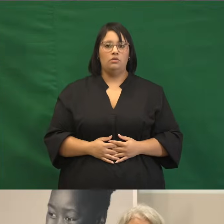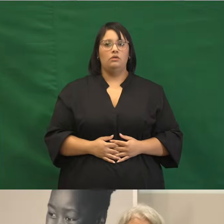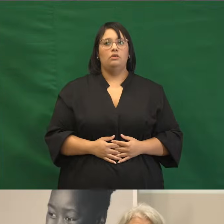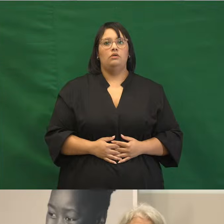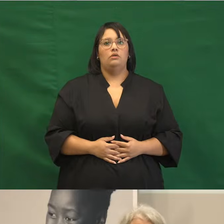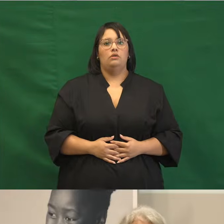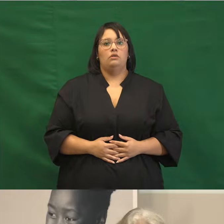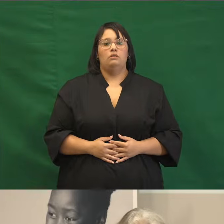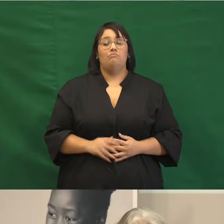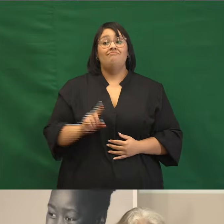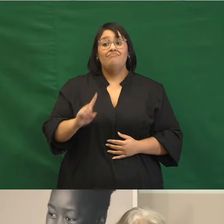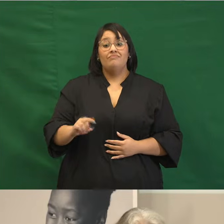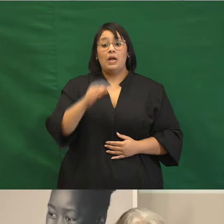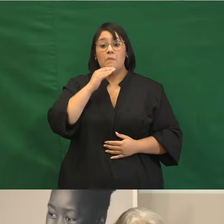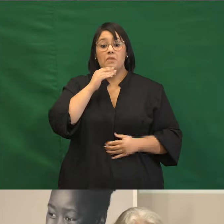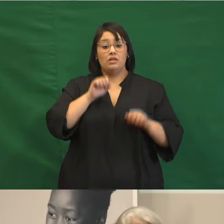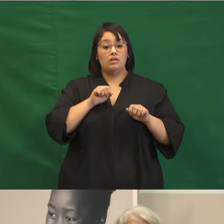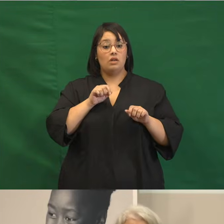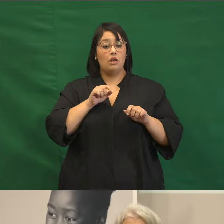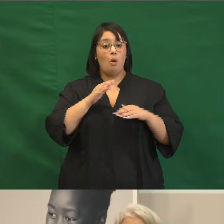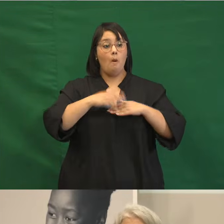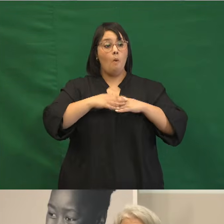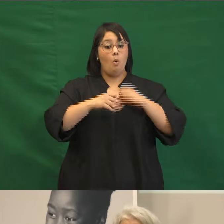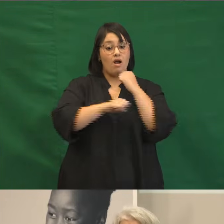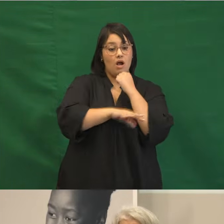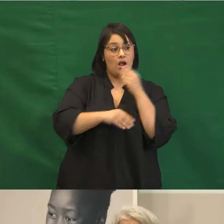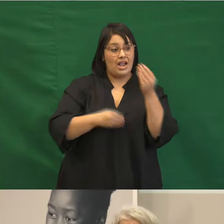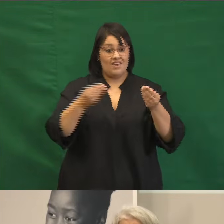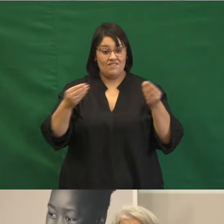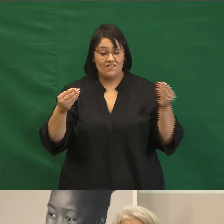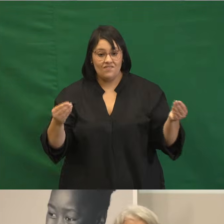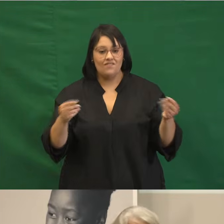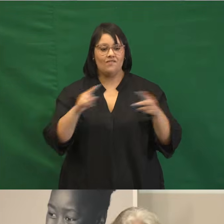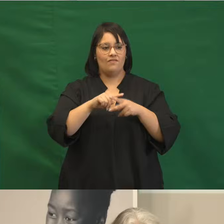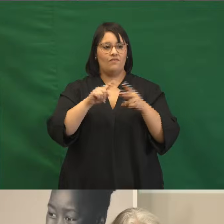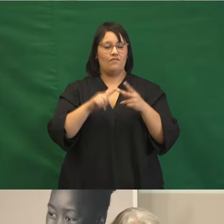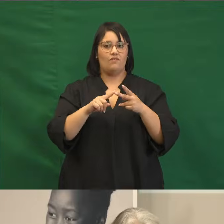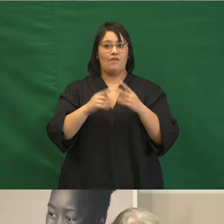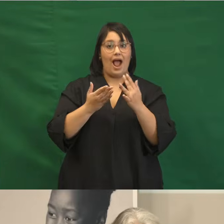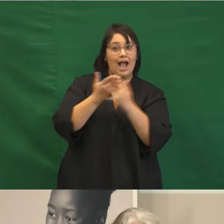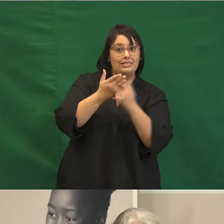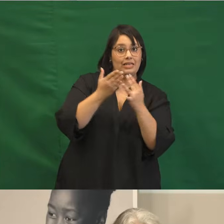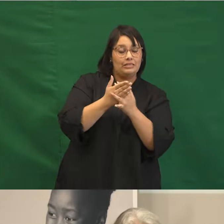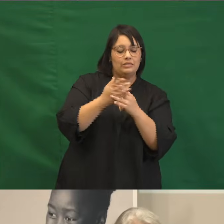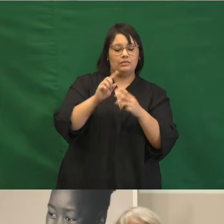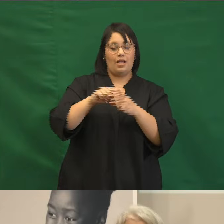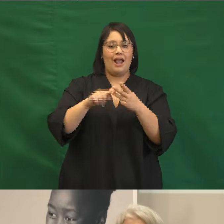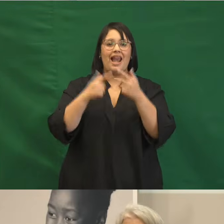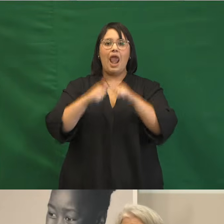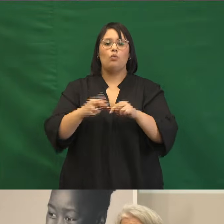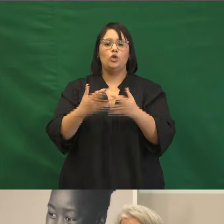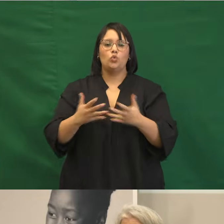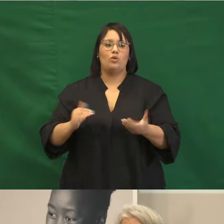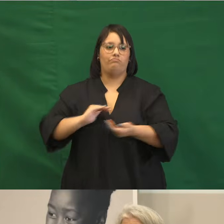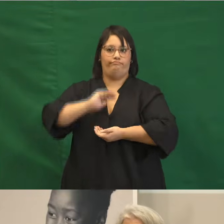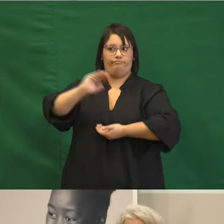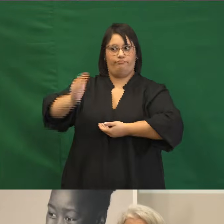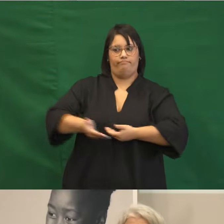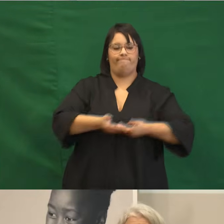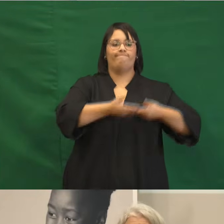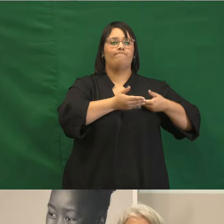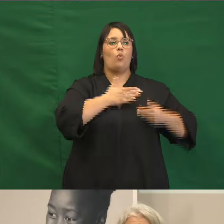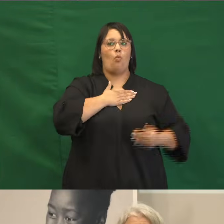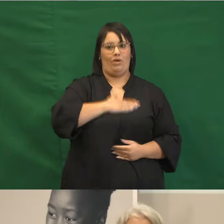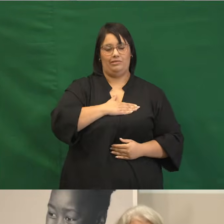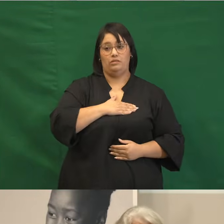support aggregation, accessibility, and the preservation of our language resources. And as I said, this project